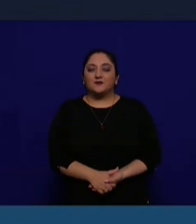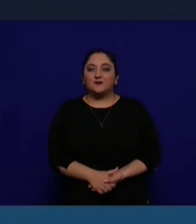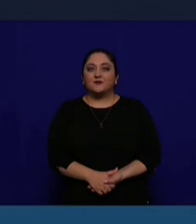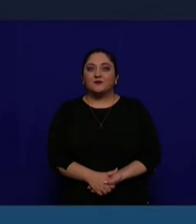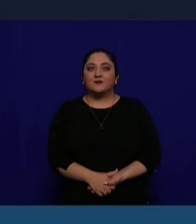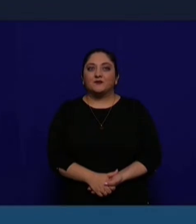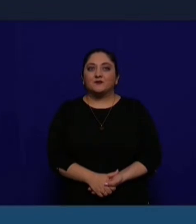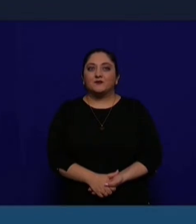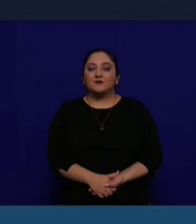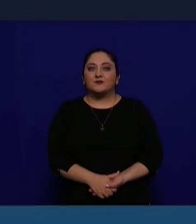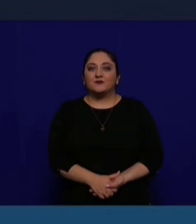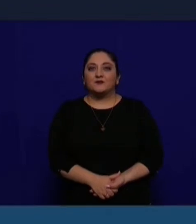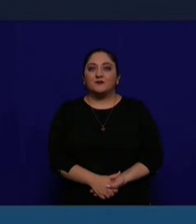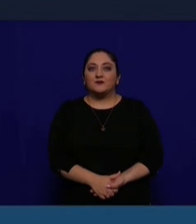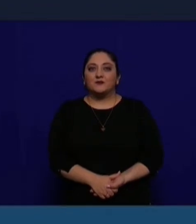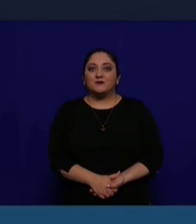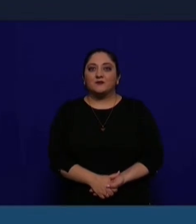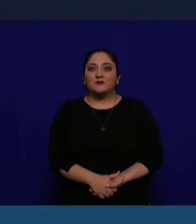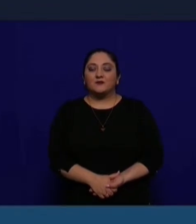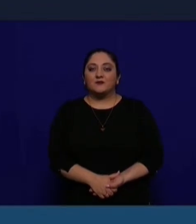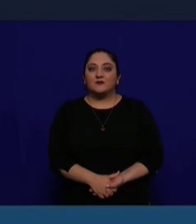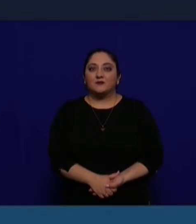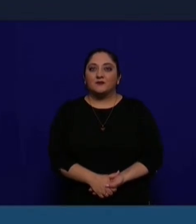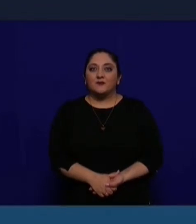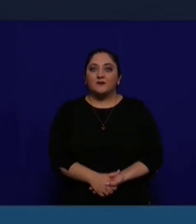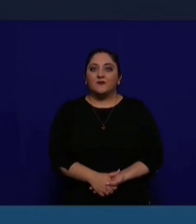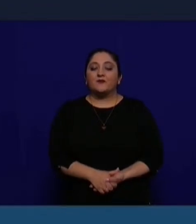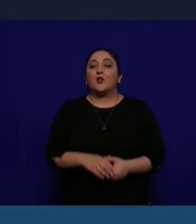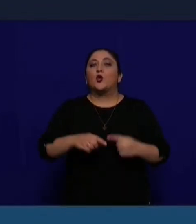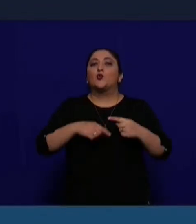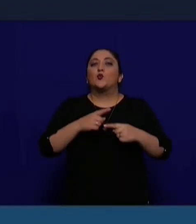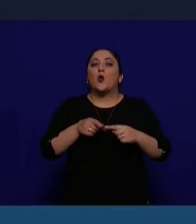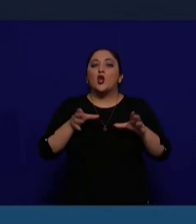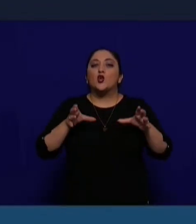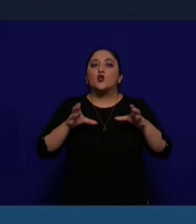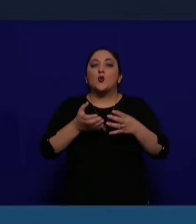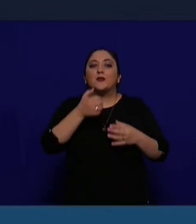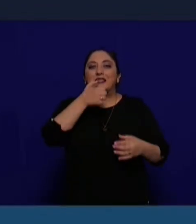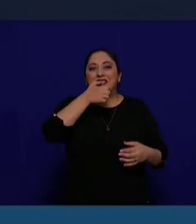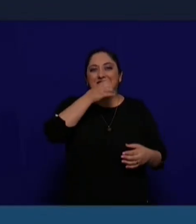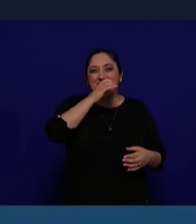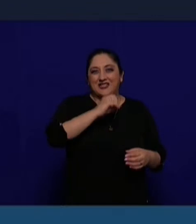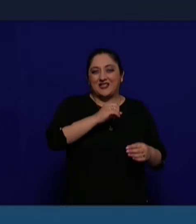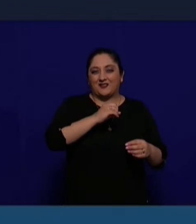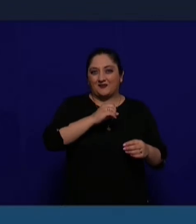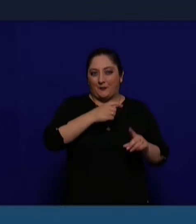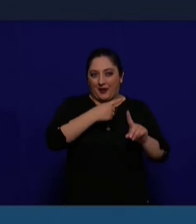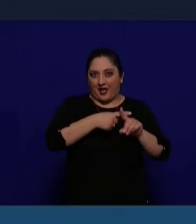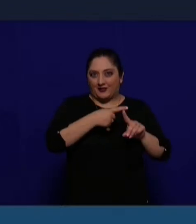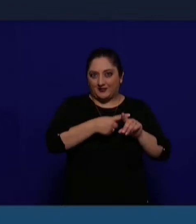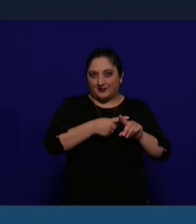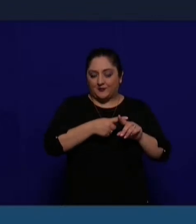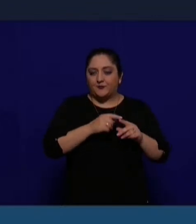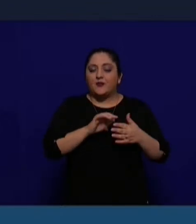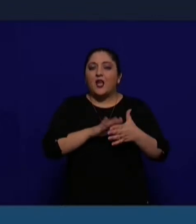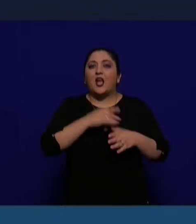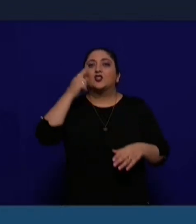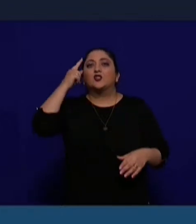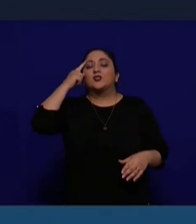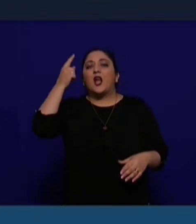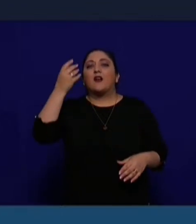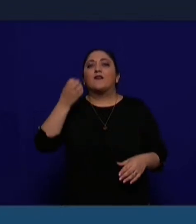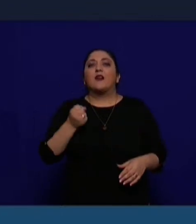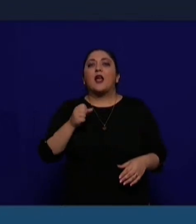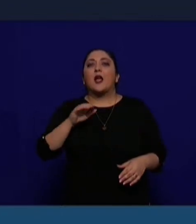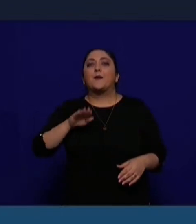the 60 to 69 age group vaccination system. Because we have people who have